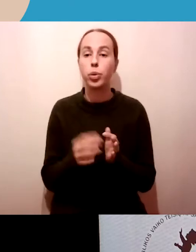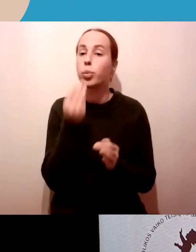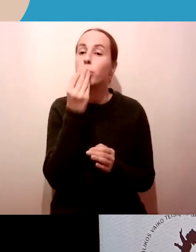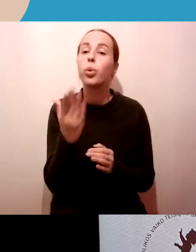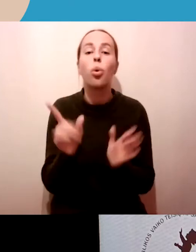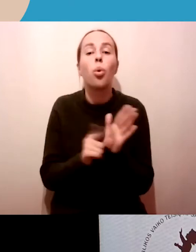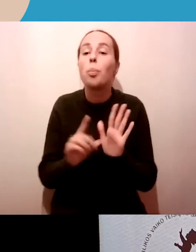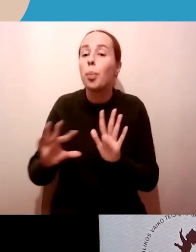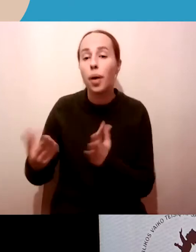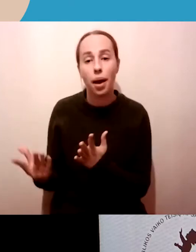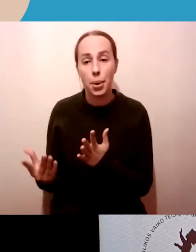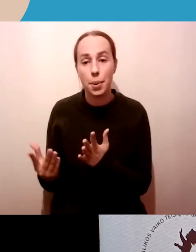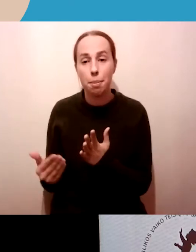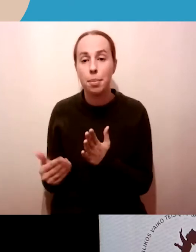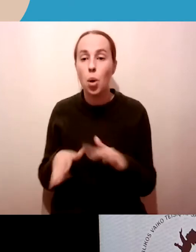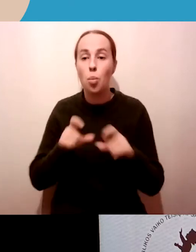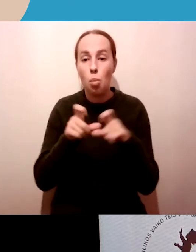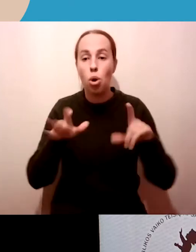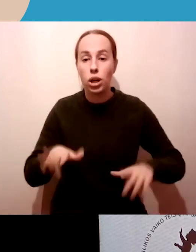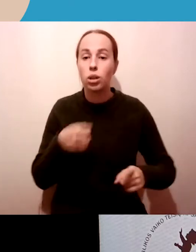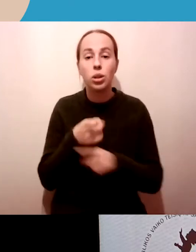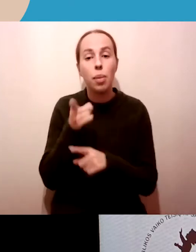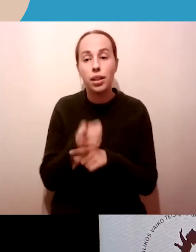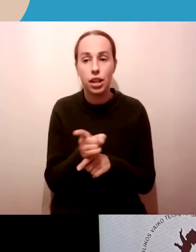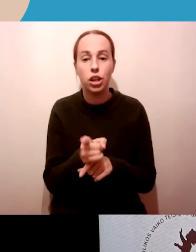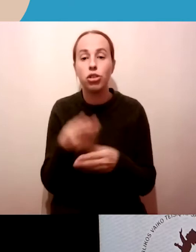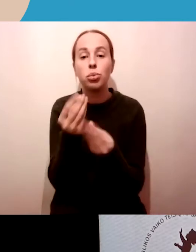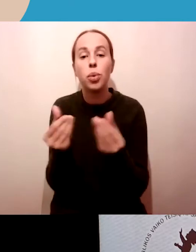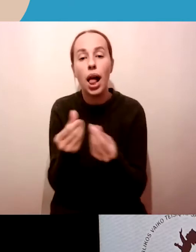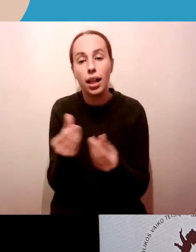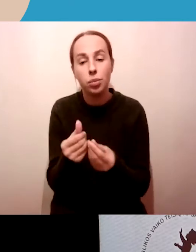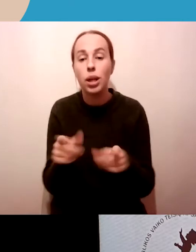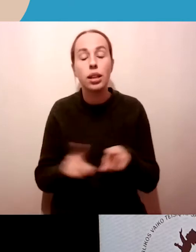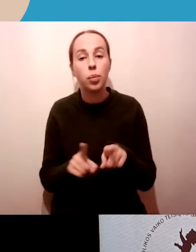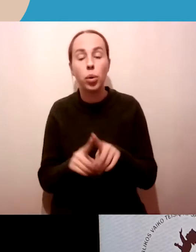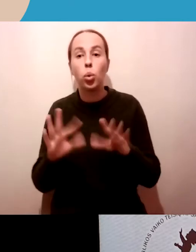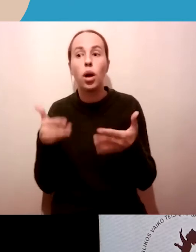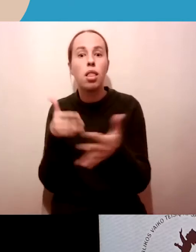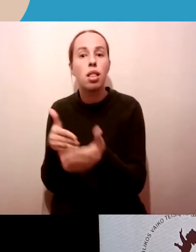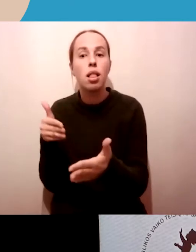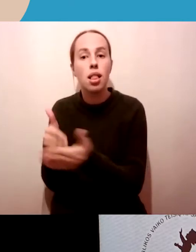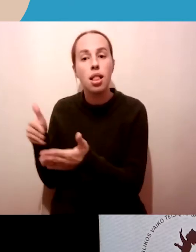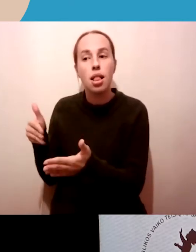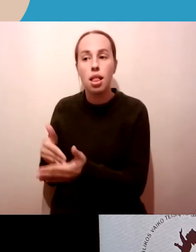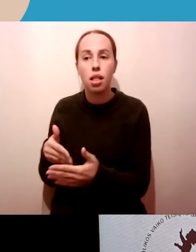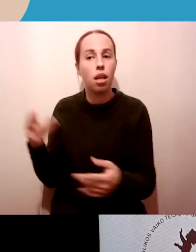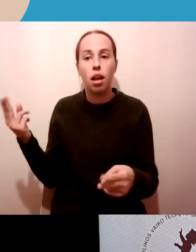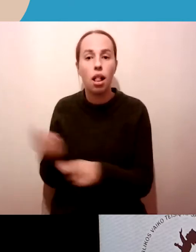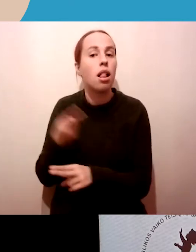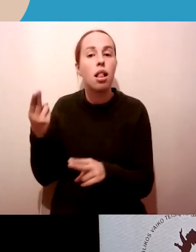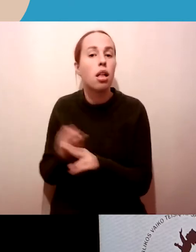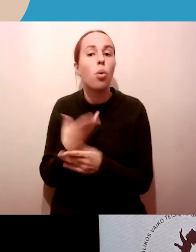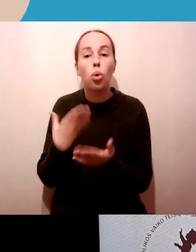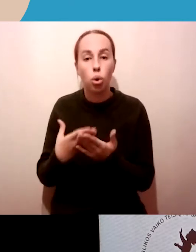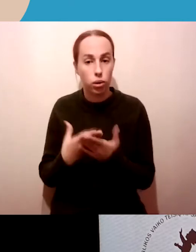How do you think bullying should be addressed in the ideal case, and why are there